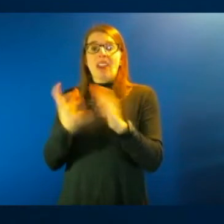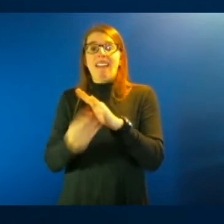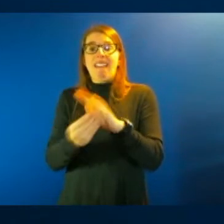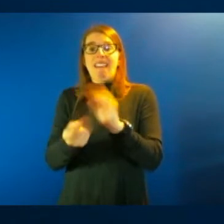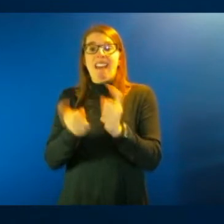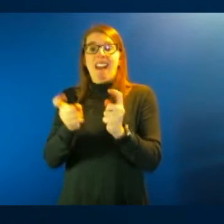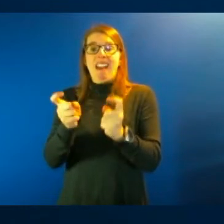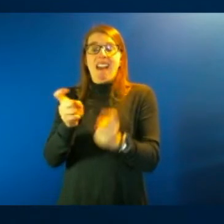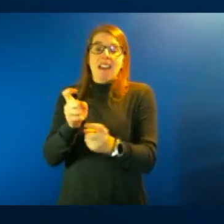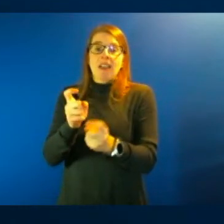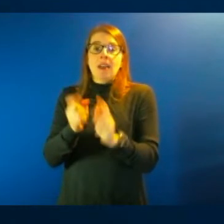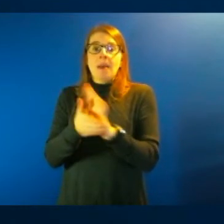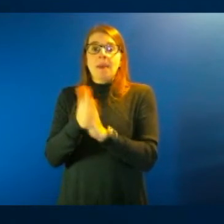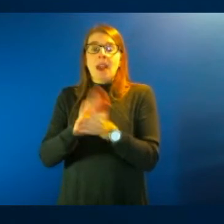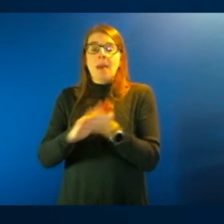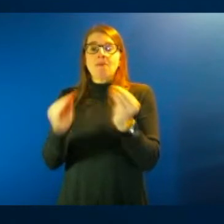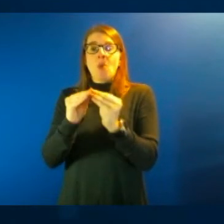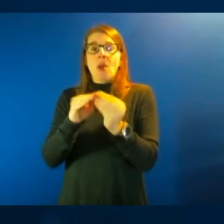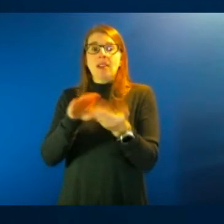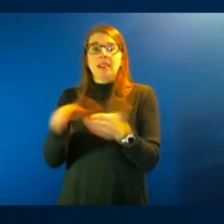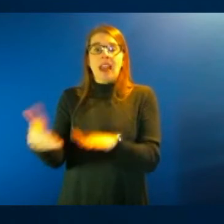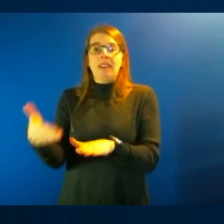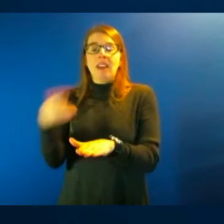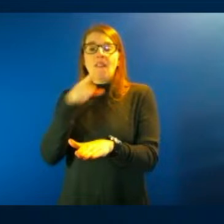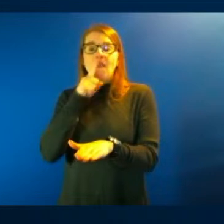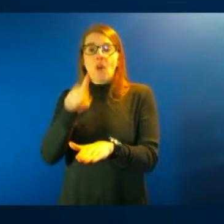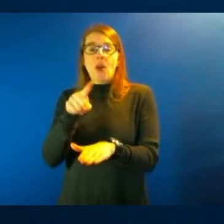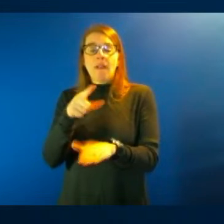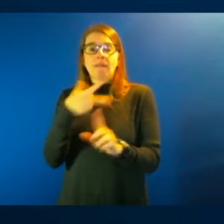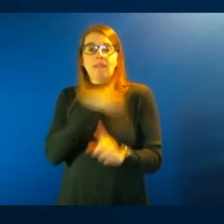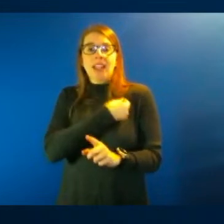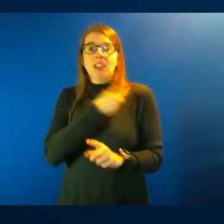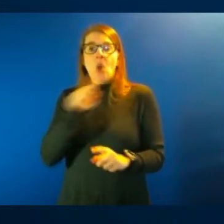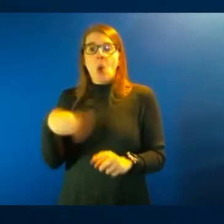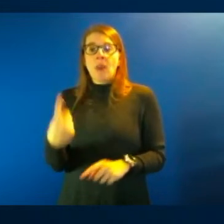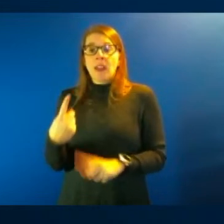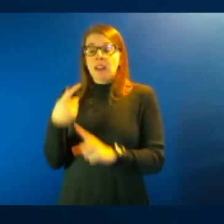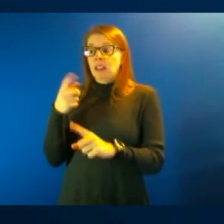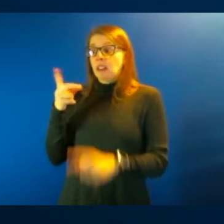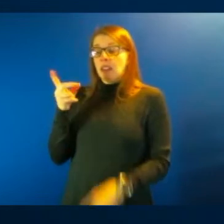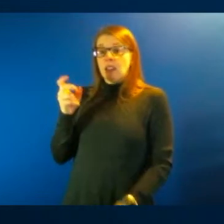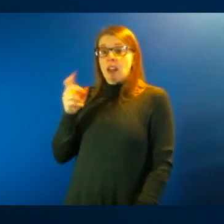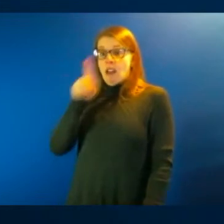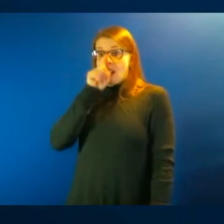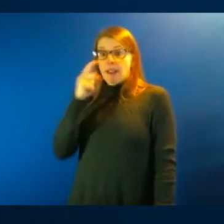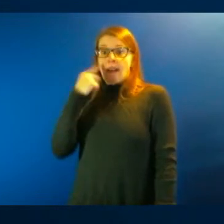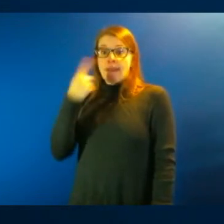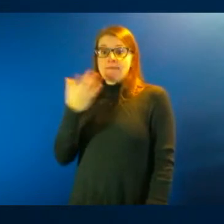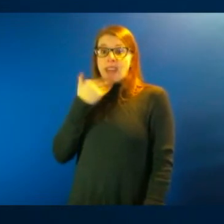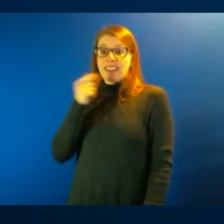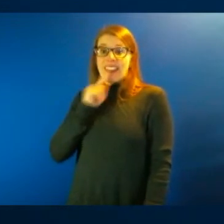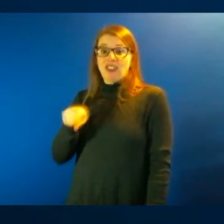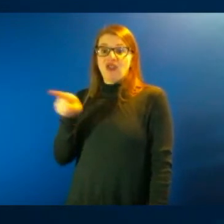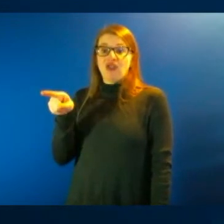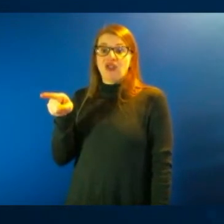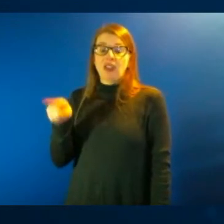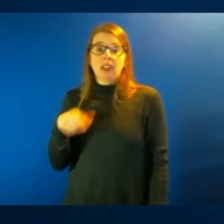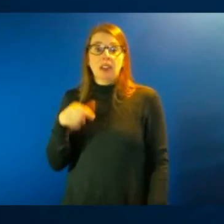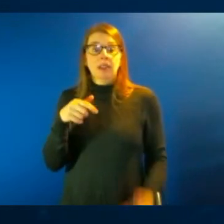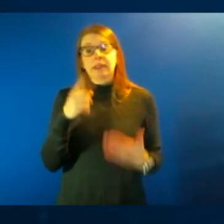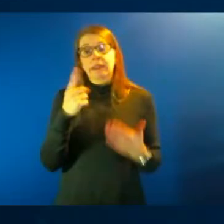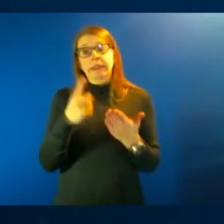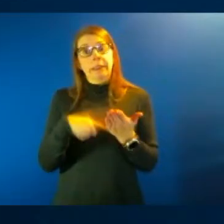the unvaccinated only? Well, it's interesting. I think, Hawkeye, you're probably best set up to answer this. It's part. We don't always know the answer to the